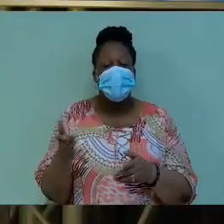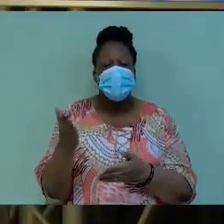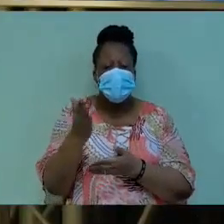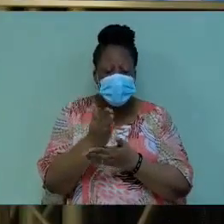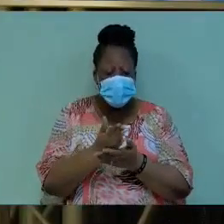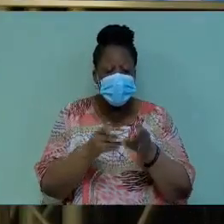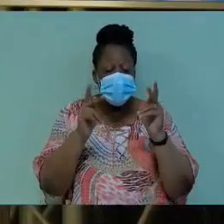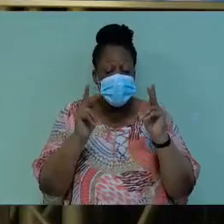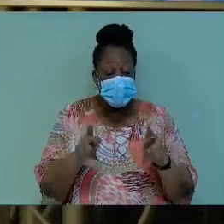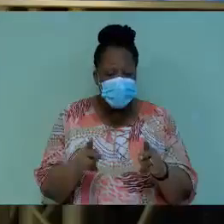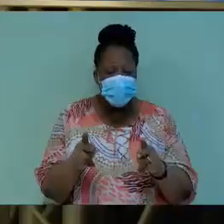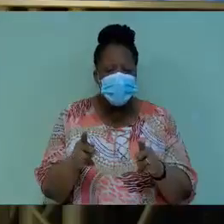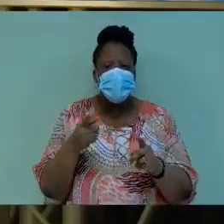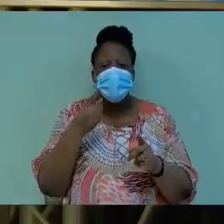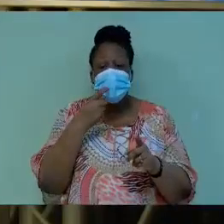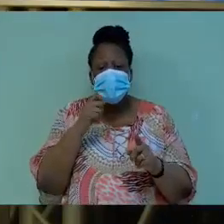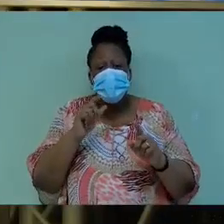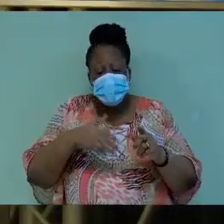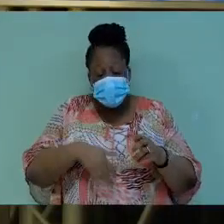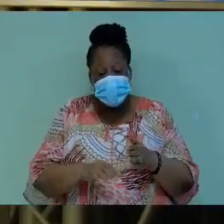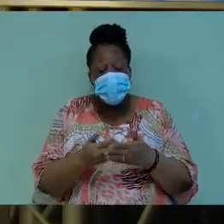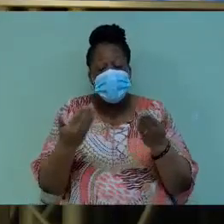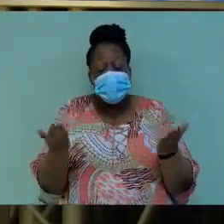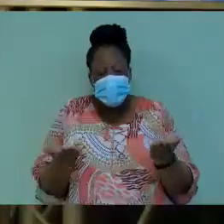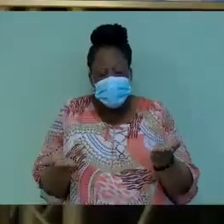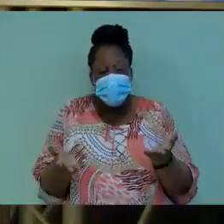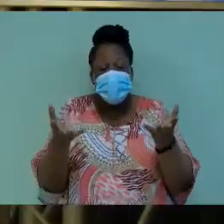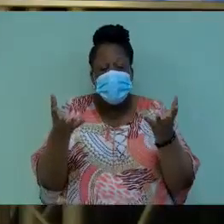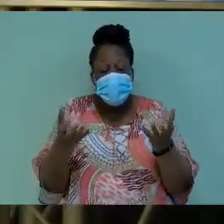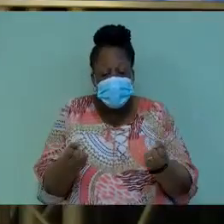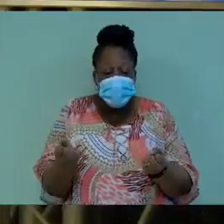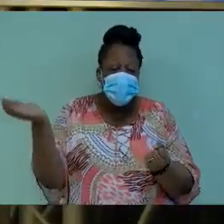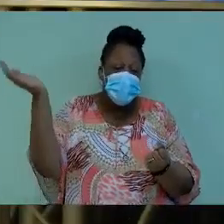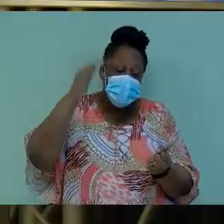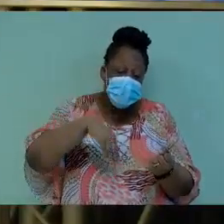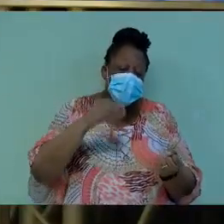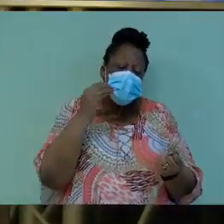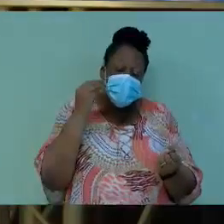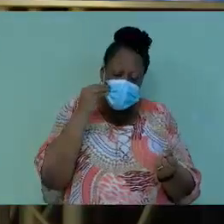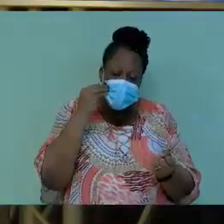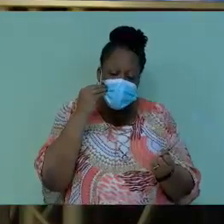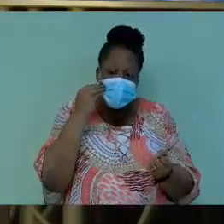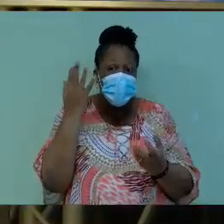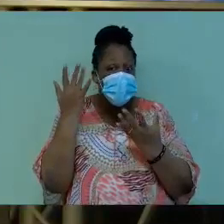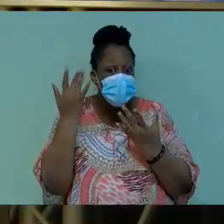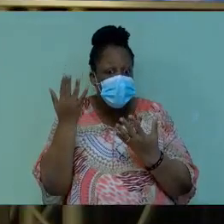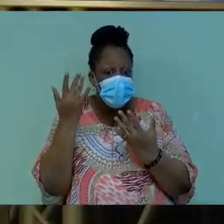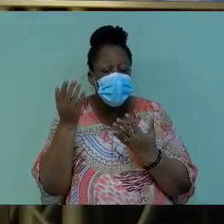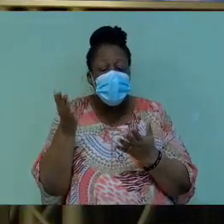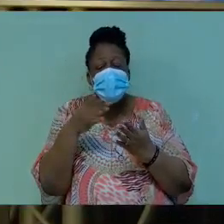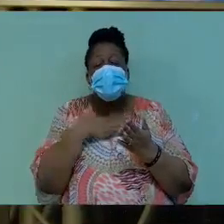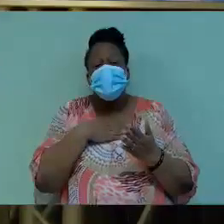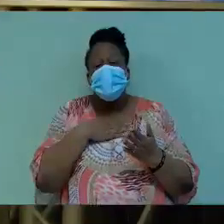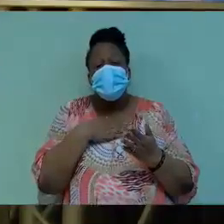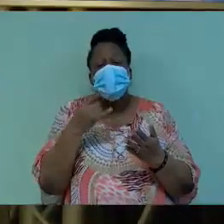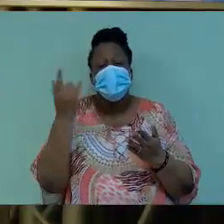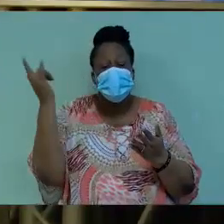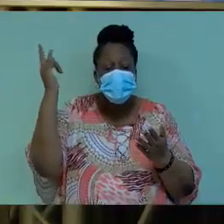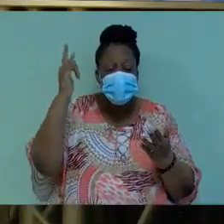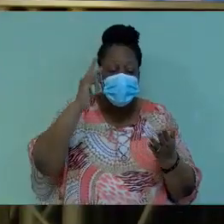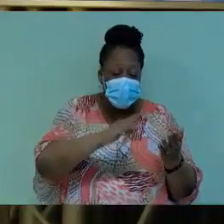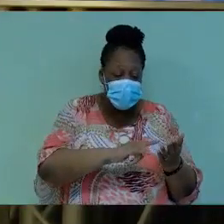of returning home. Let me just clear the air on something. I have been receiving a lot of